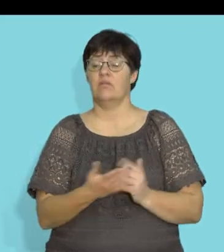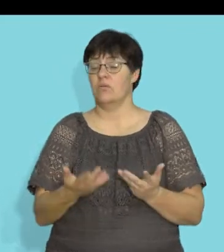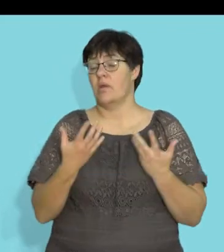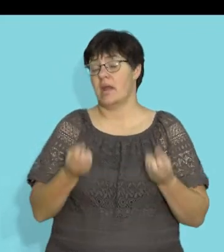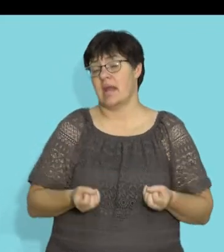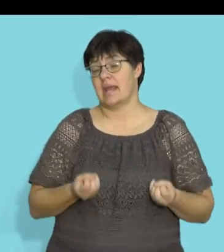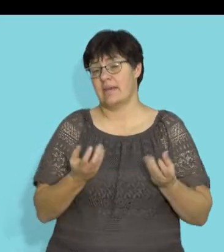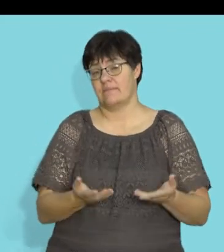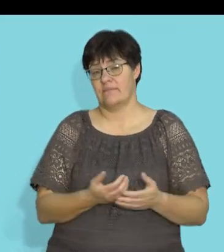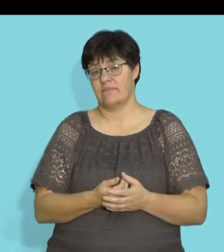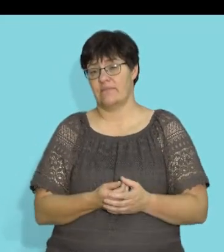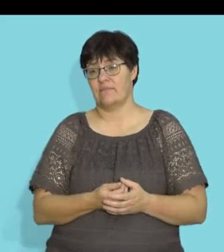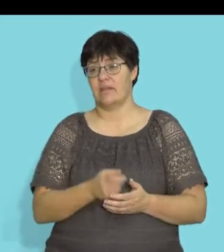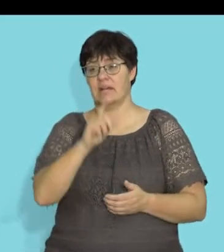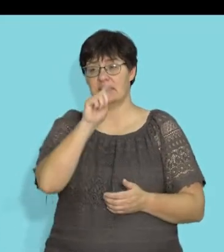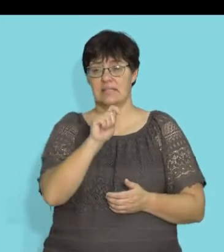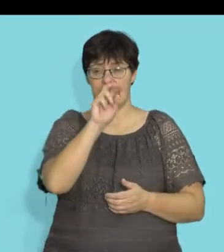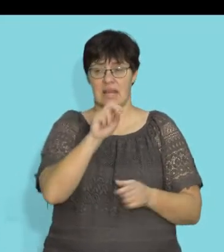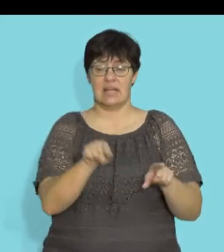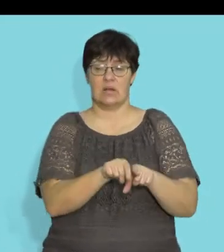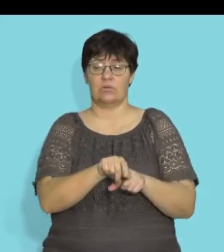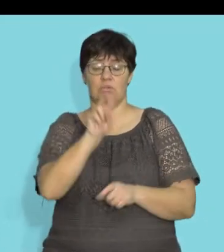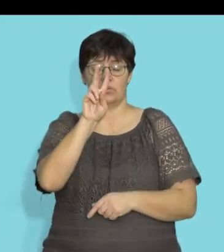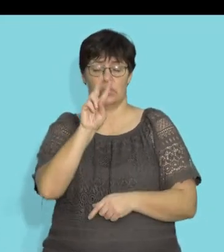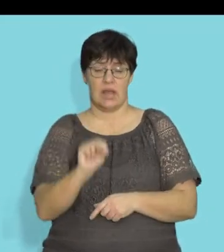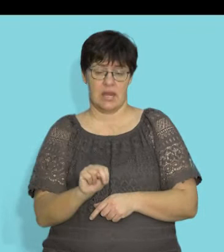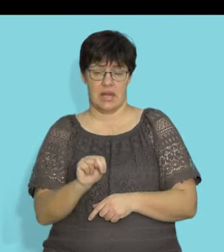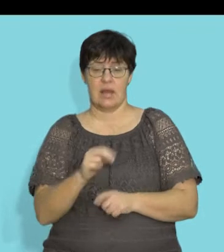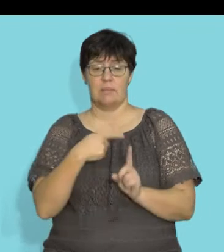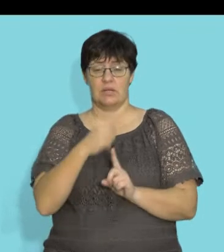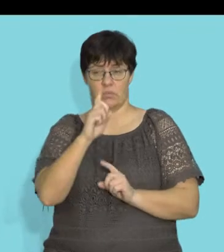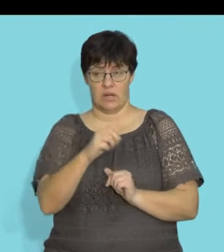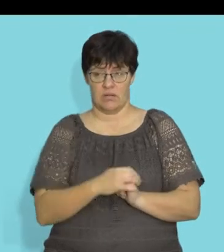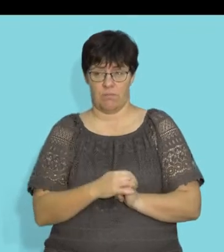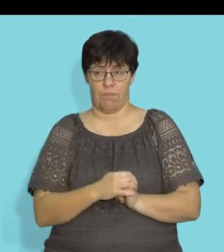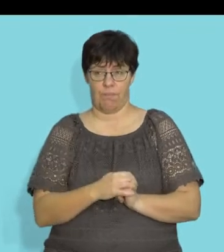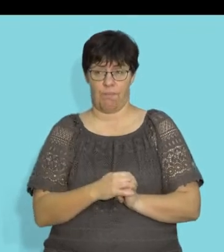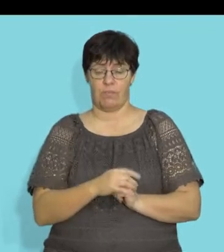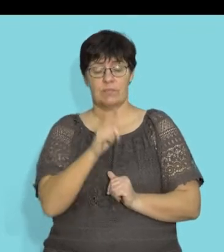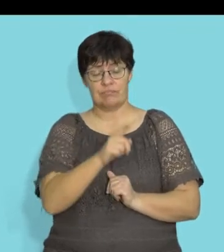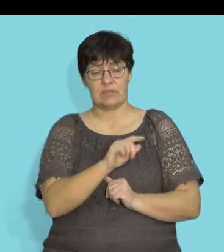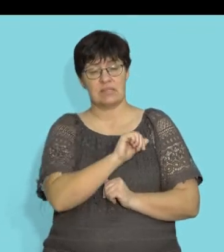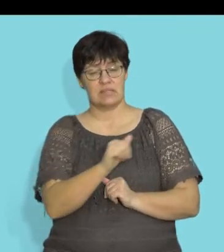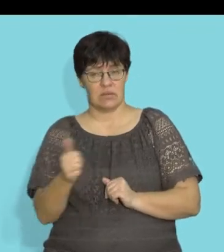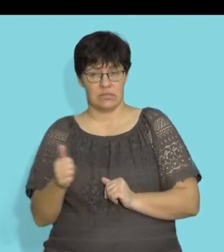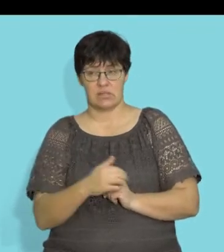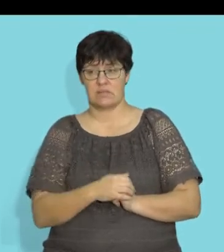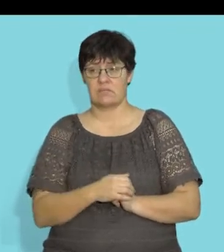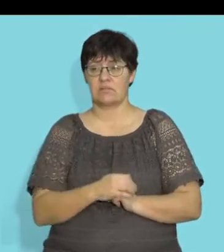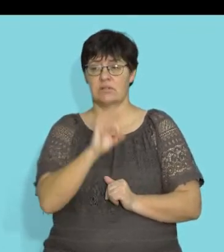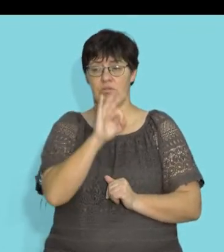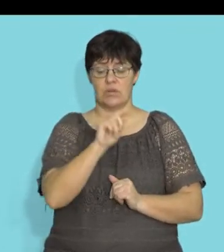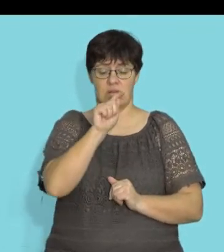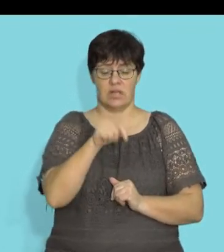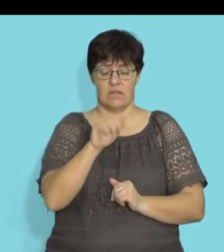if you are given the series Tn is equal to 2n plus 1, the series, or the sequence rather, will